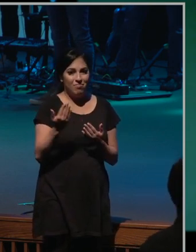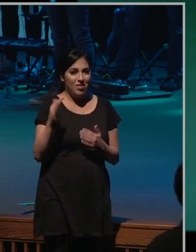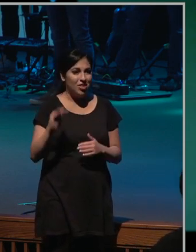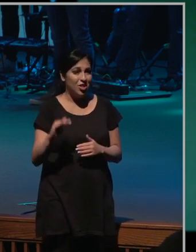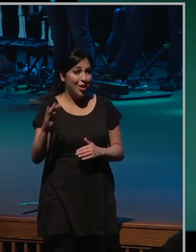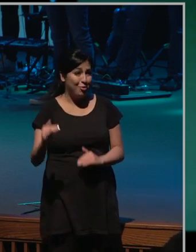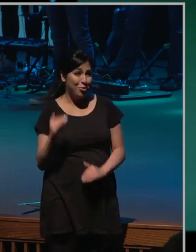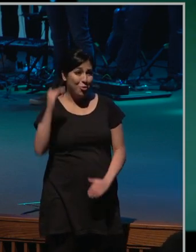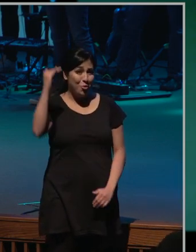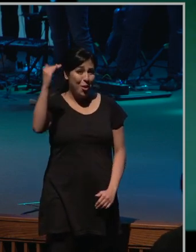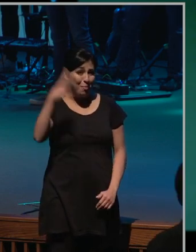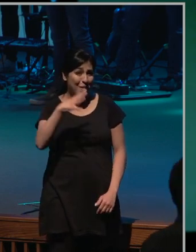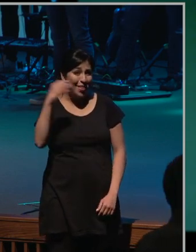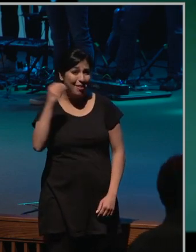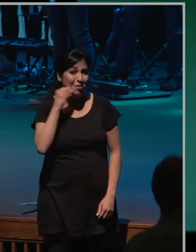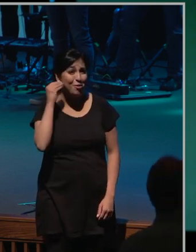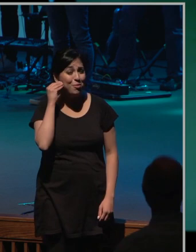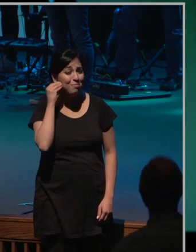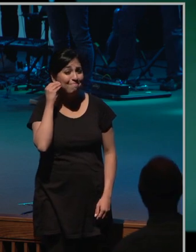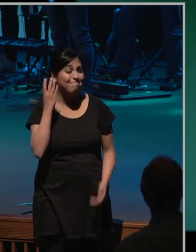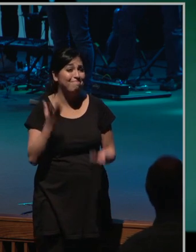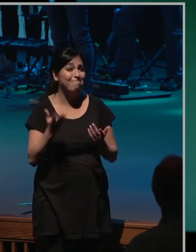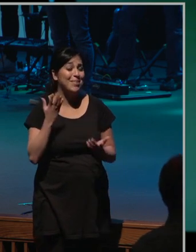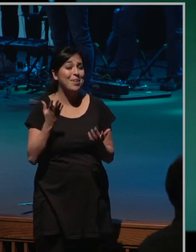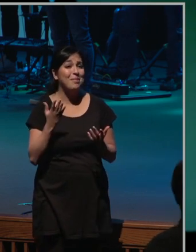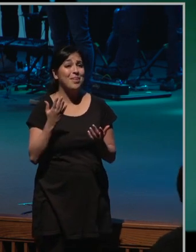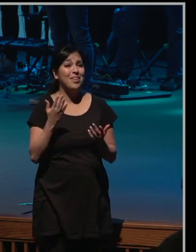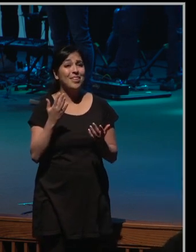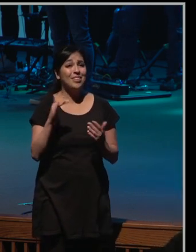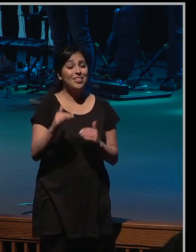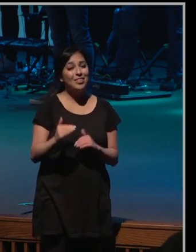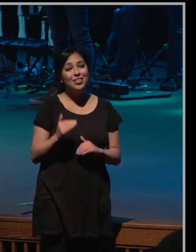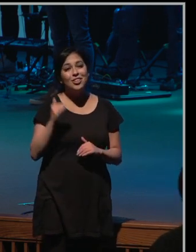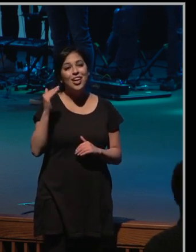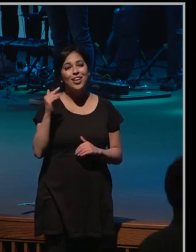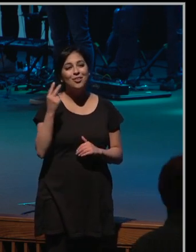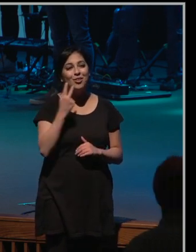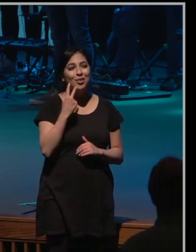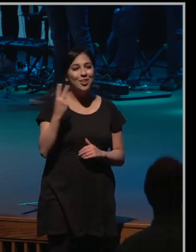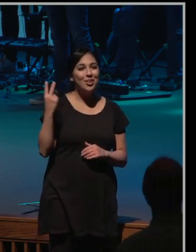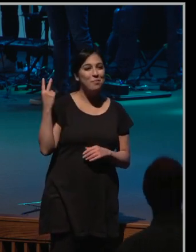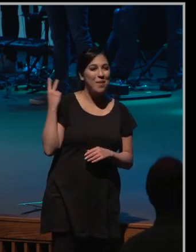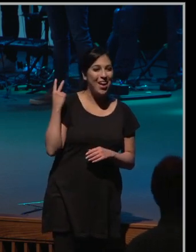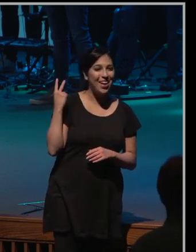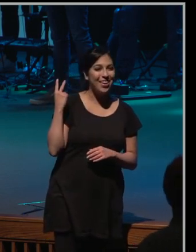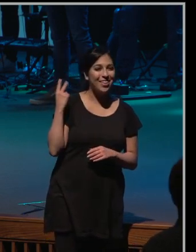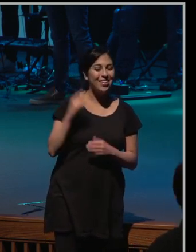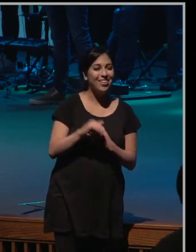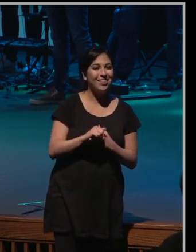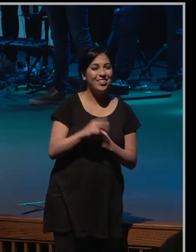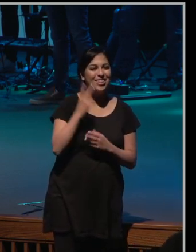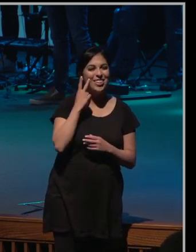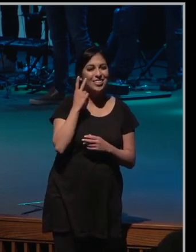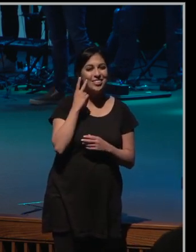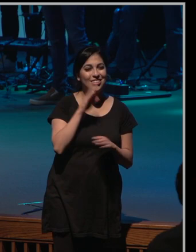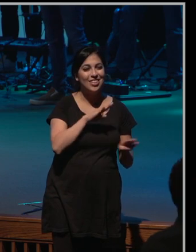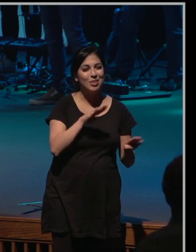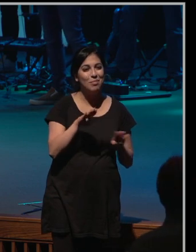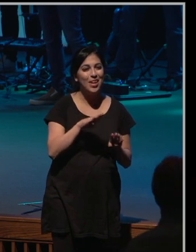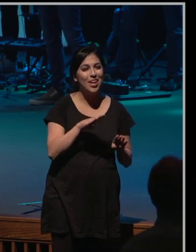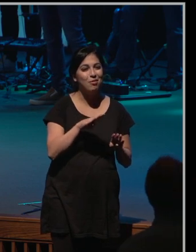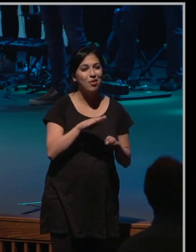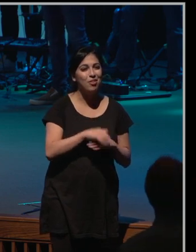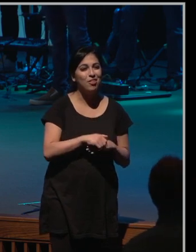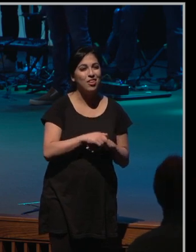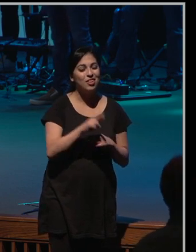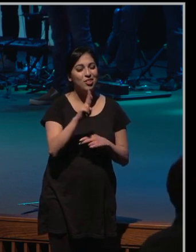child, looking back, you know, that behavior, that rebellion against parents, that can be